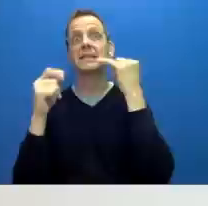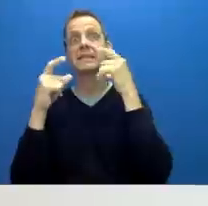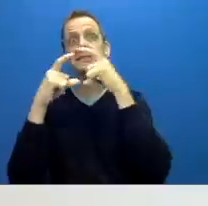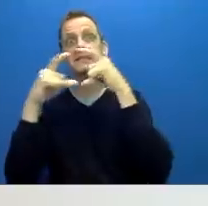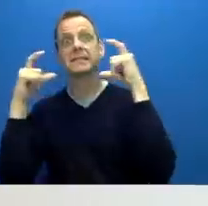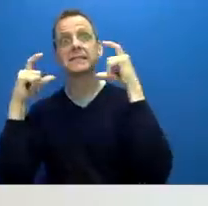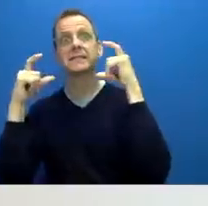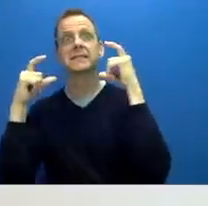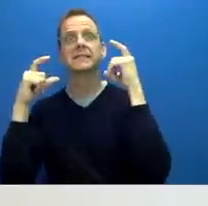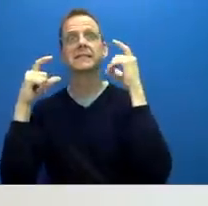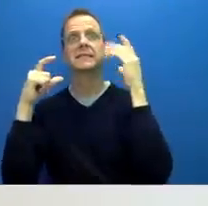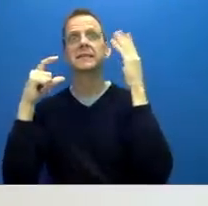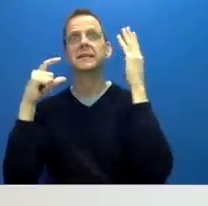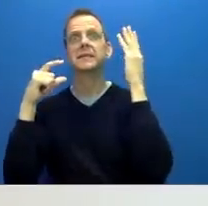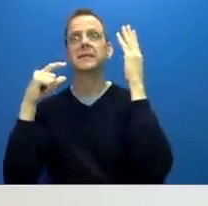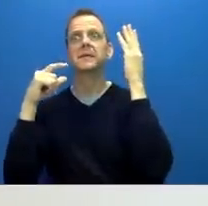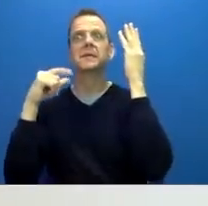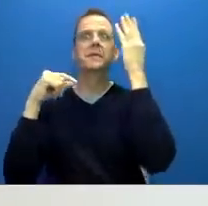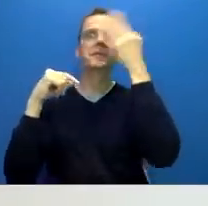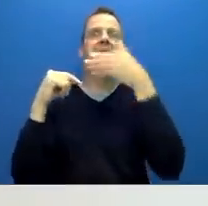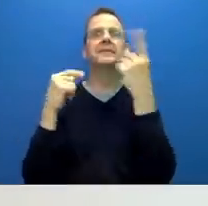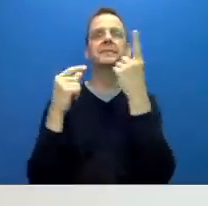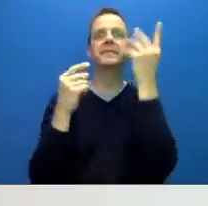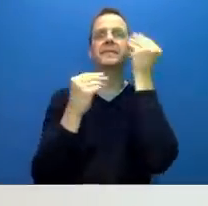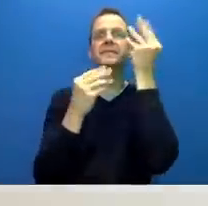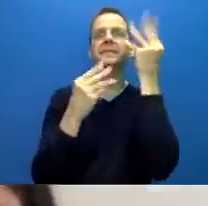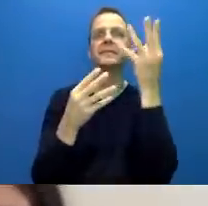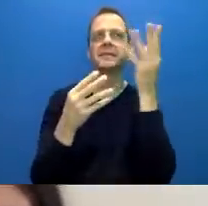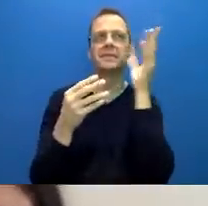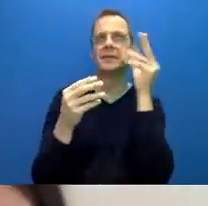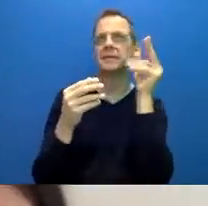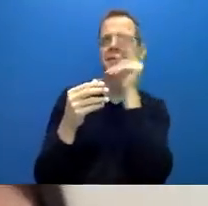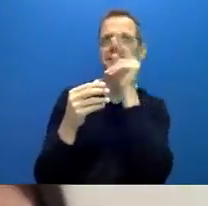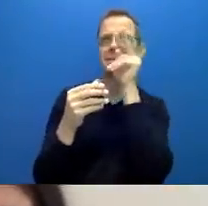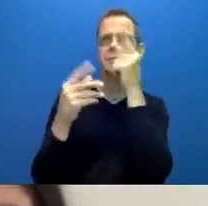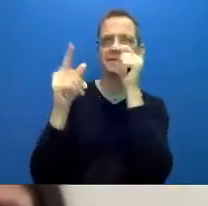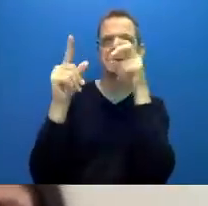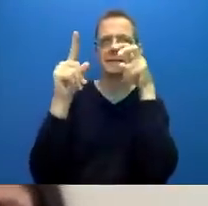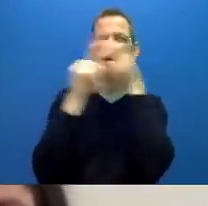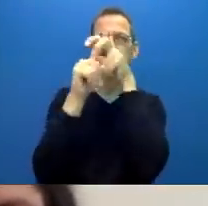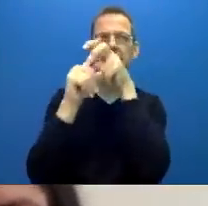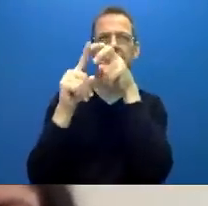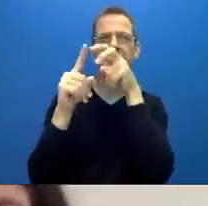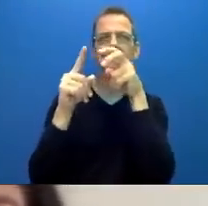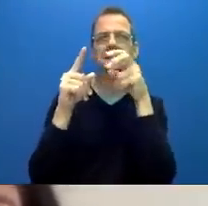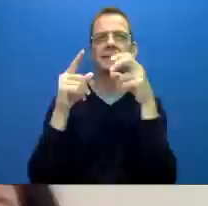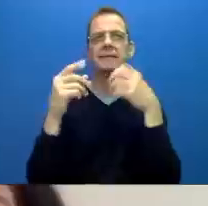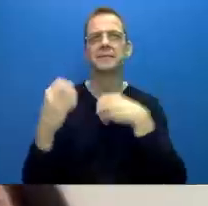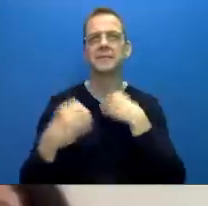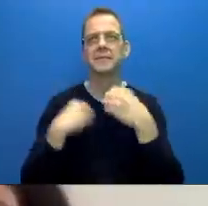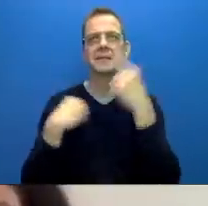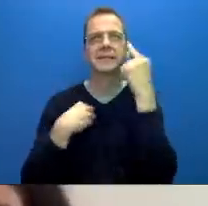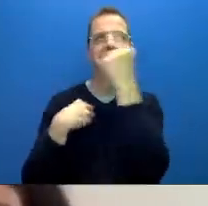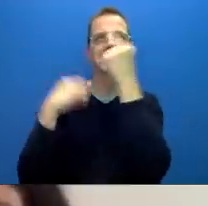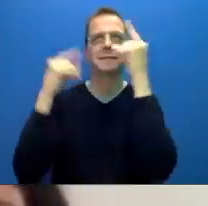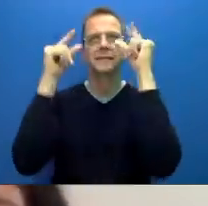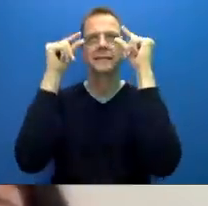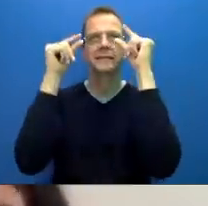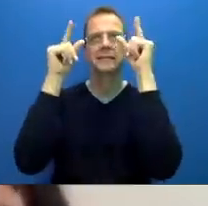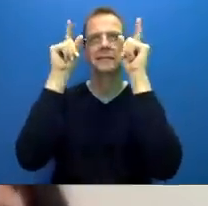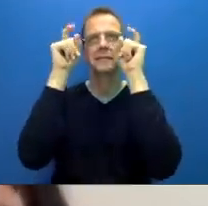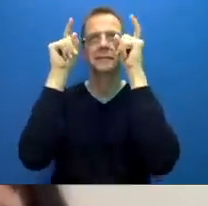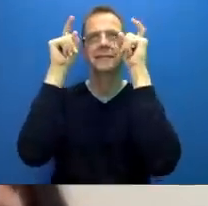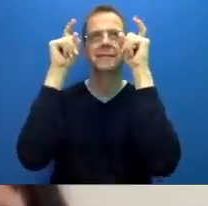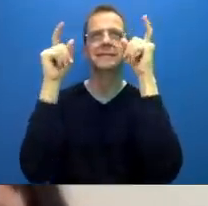use tone, they use emotion that they see in the eyes. And so this really doesn't have a